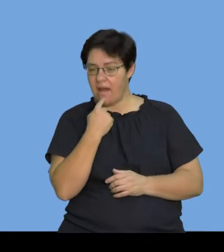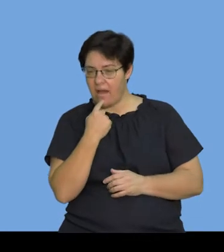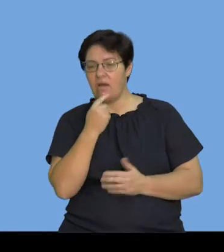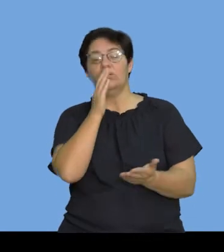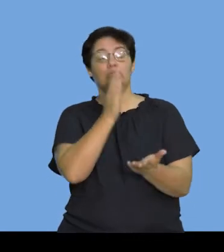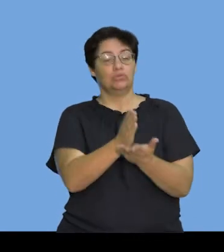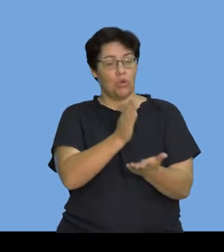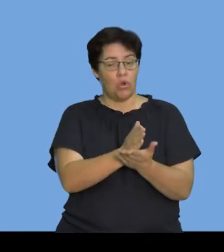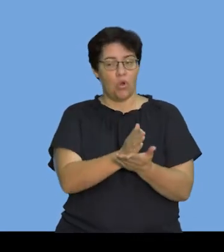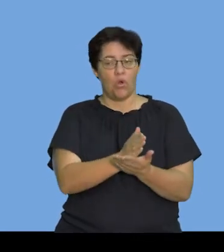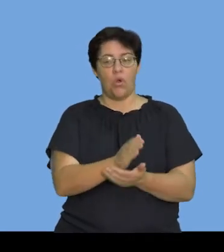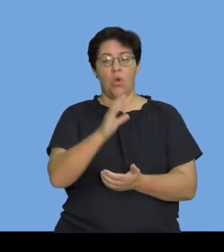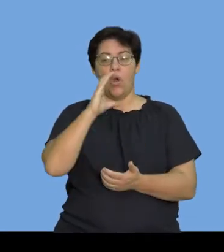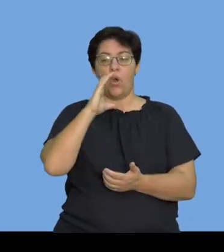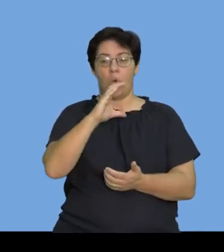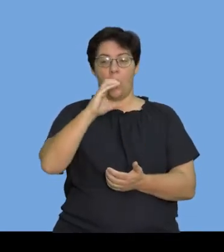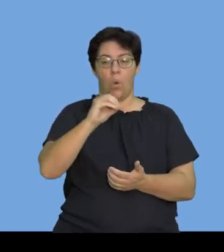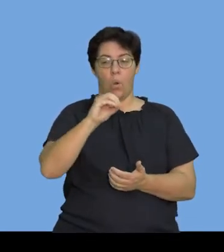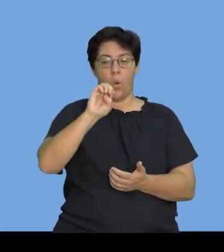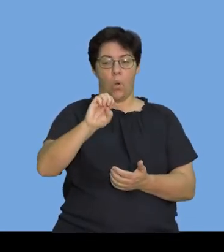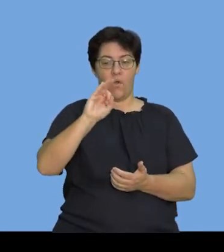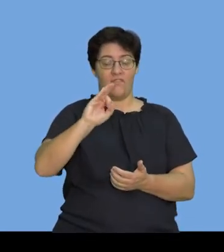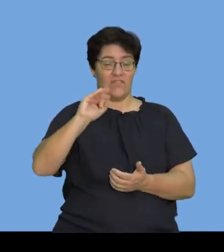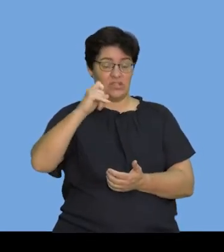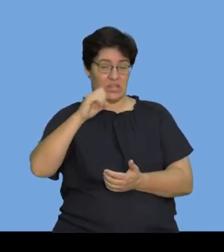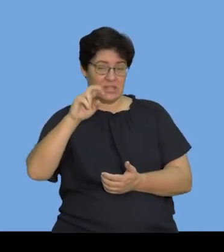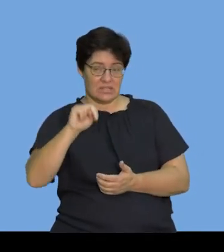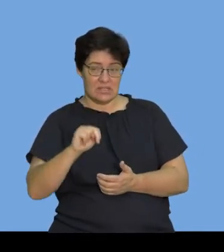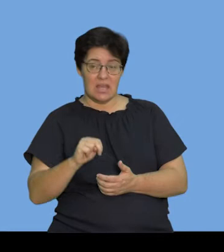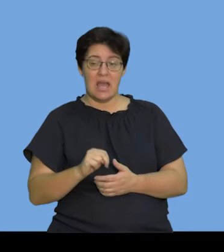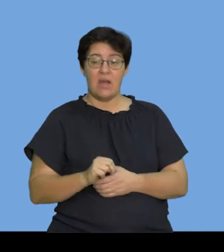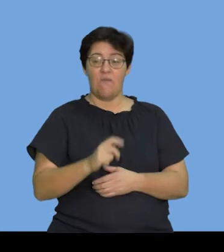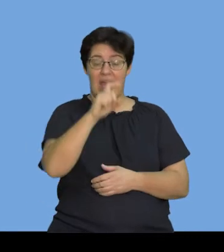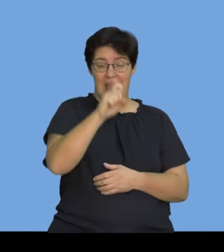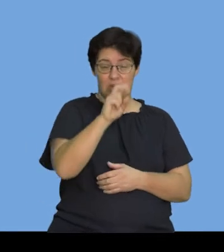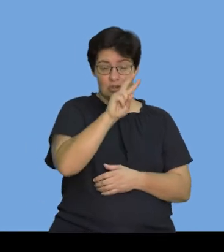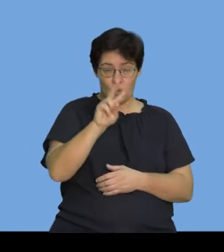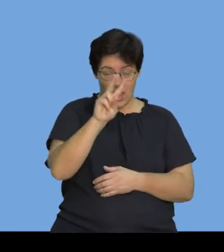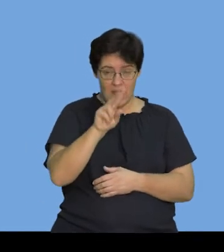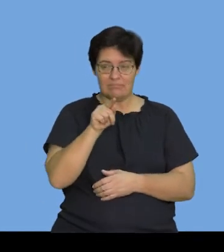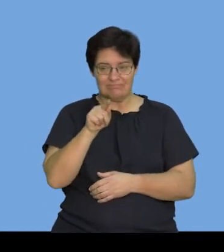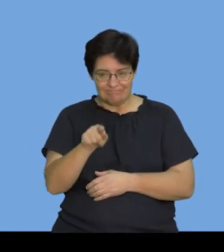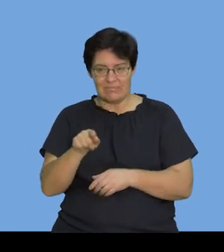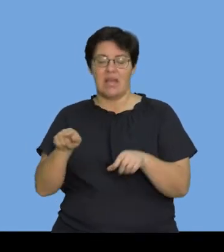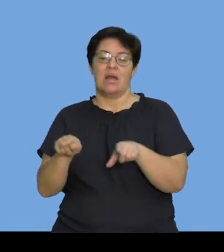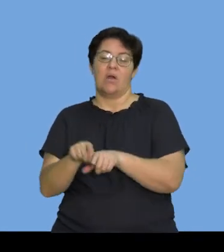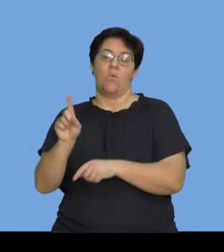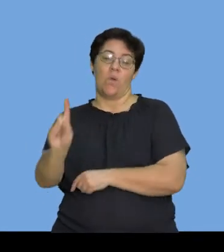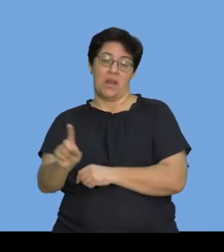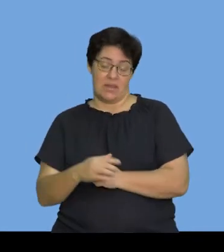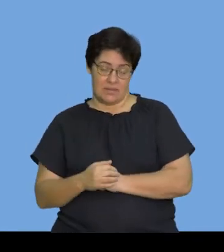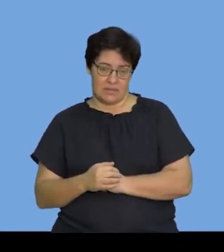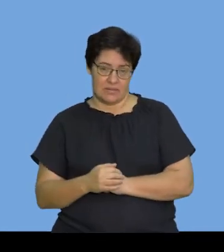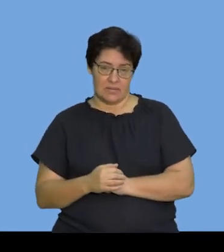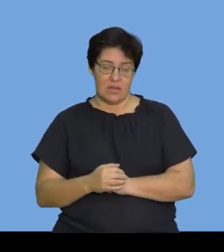the coefficient of x squared is 1 by dividing everything by a, right? So if I divide